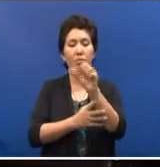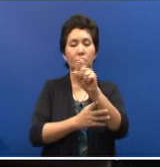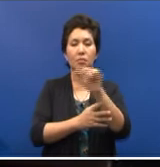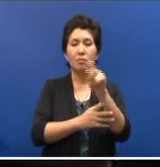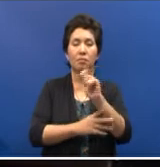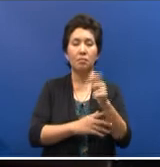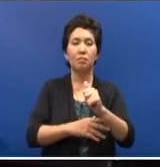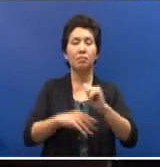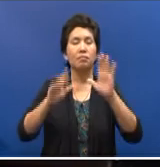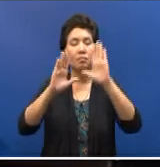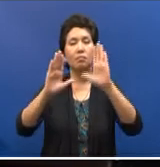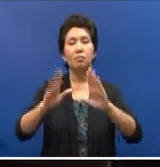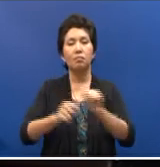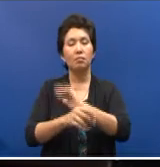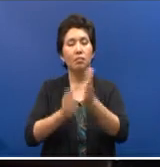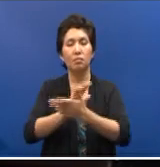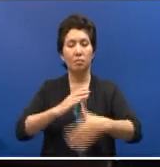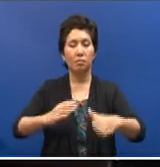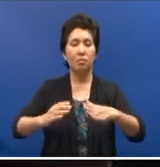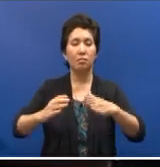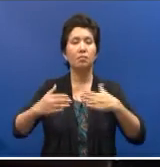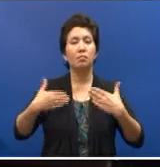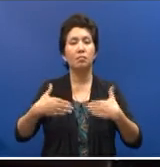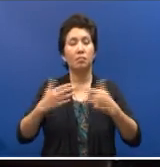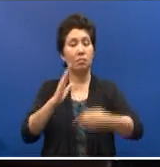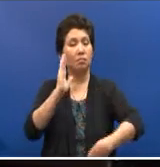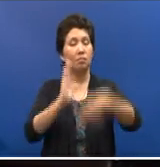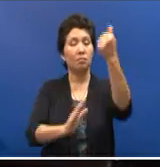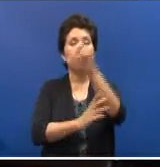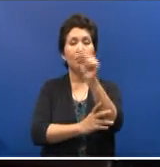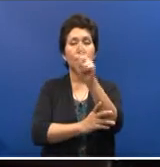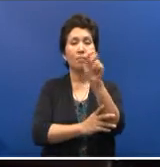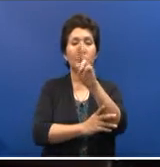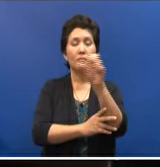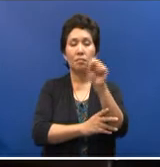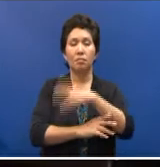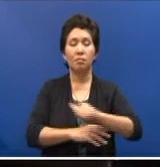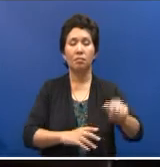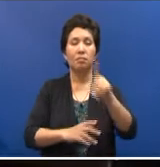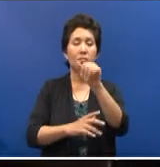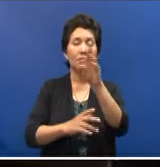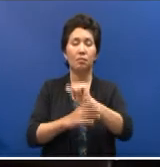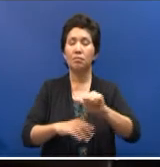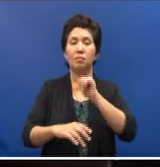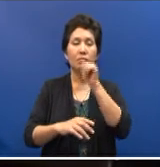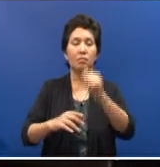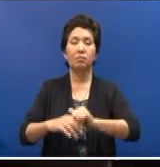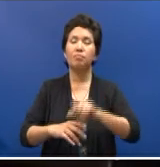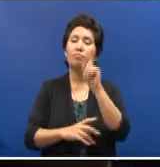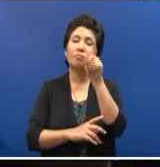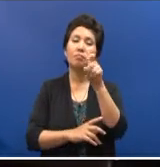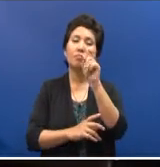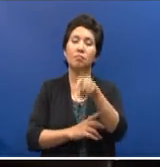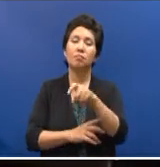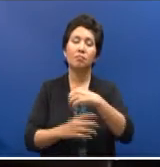the leaders of ranked societies may enjoy a higher status and certain privileges, they are not